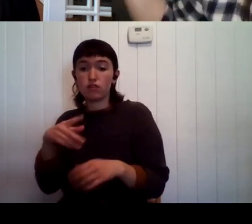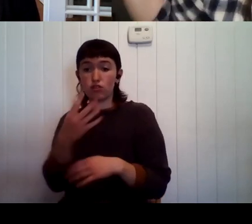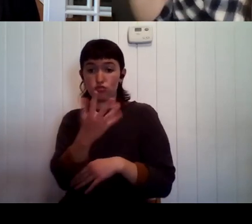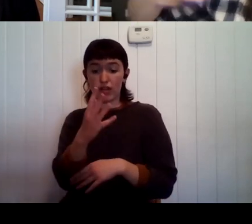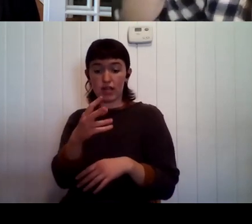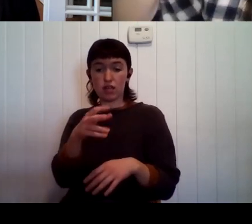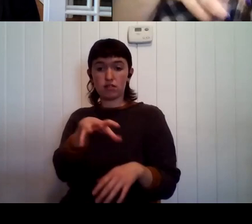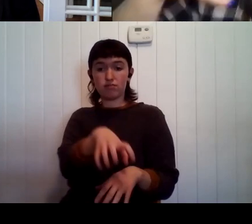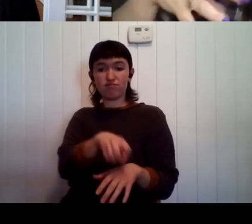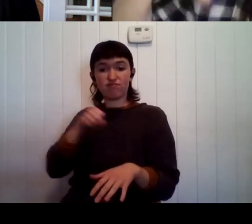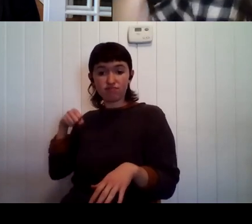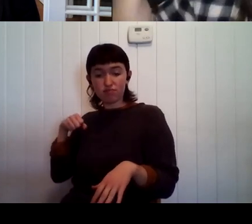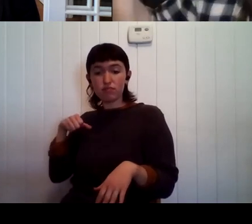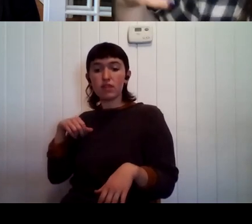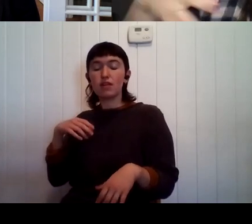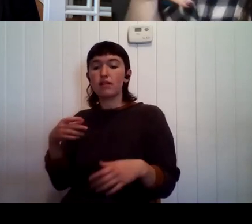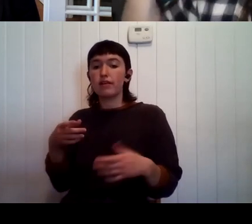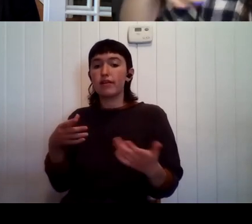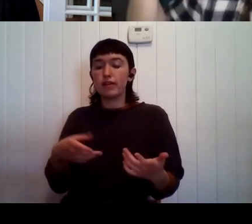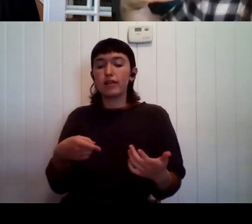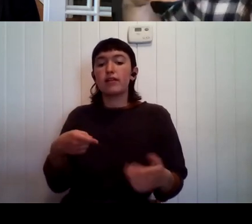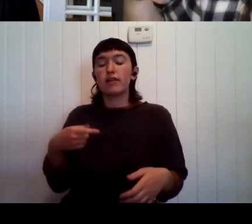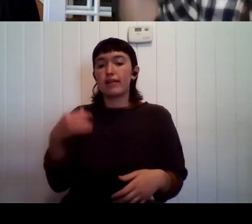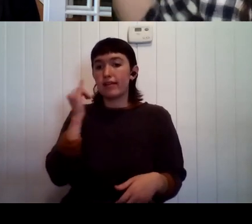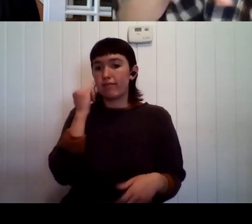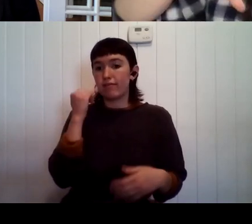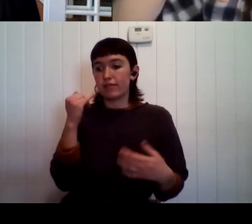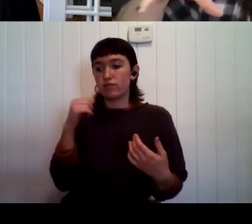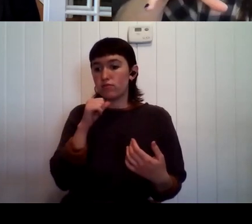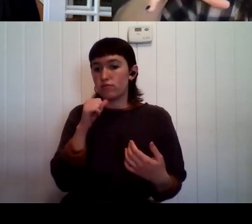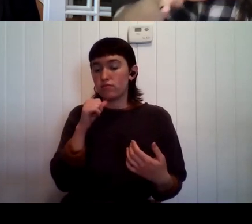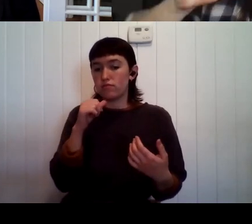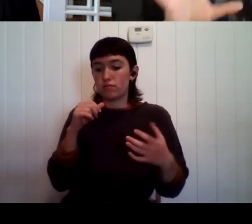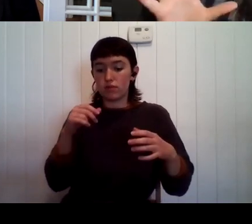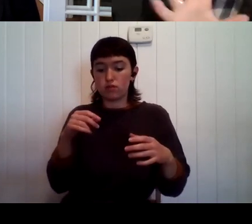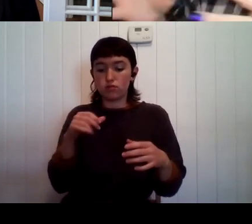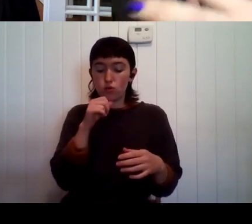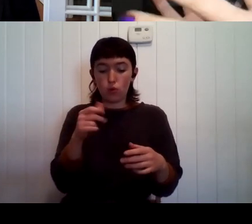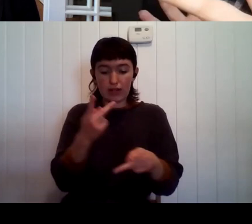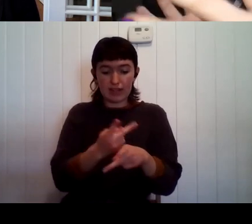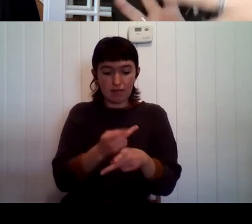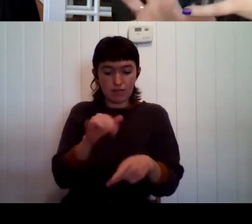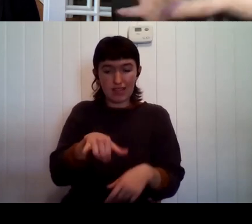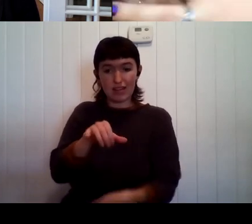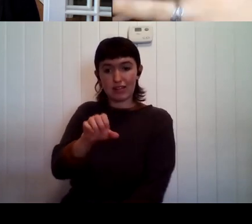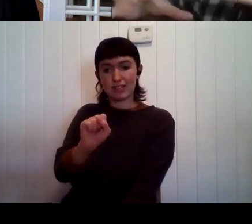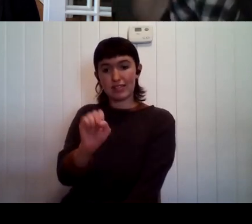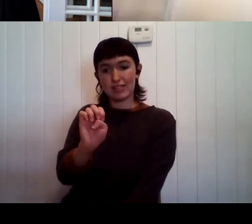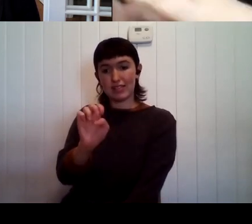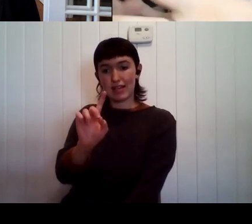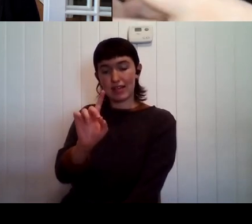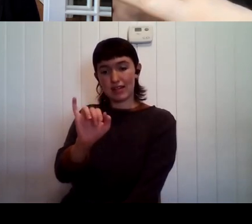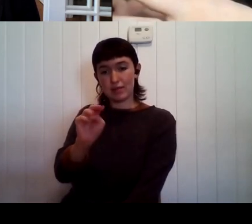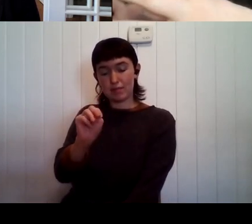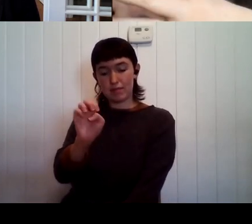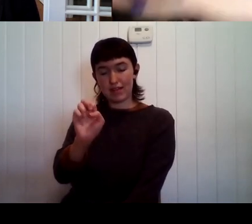having all the sediment and the dirt and all of that sort of stuff get trapped within the roots and then create this lovely little nutrient rich